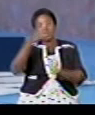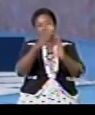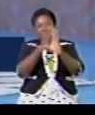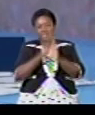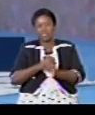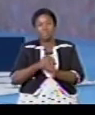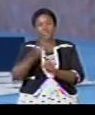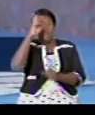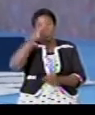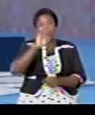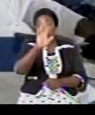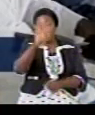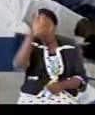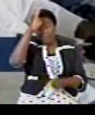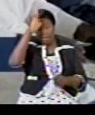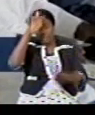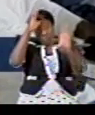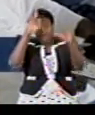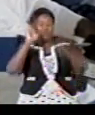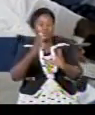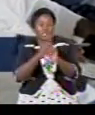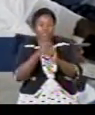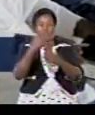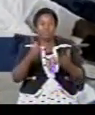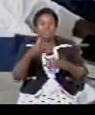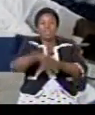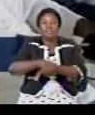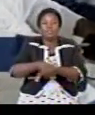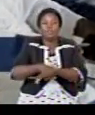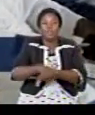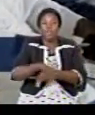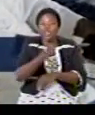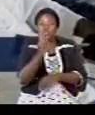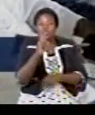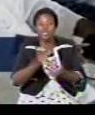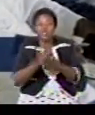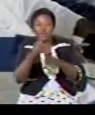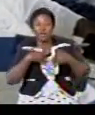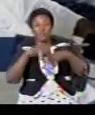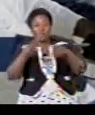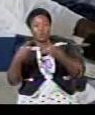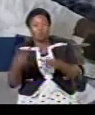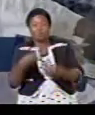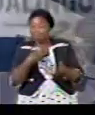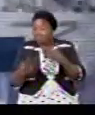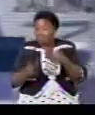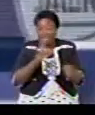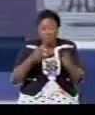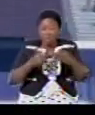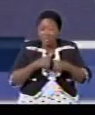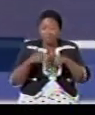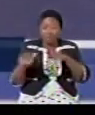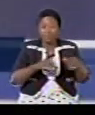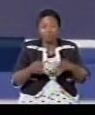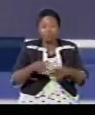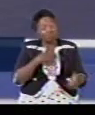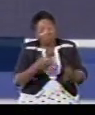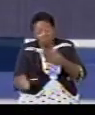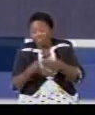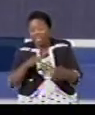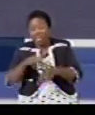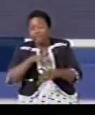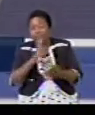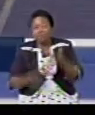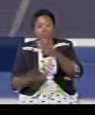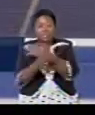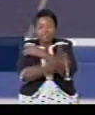him. The Father will receive you tonight. Wherever you have gone, whatever you have done, whatever atrocities